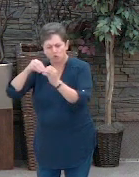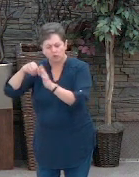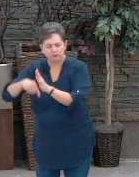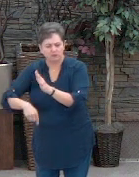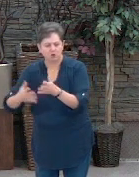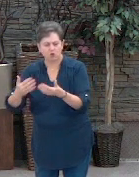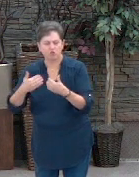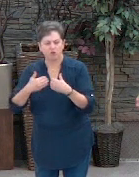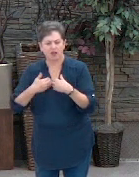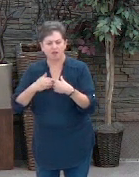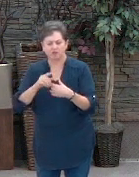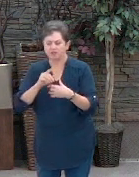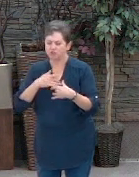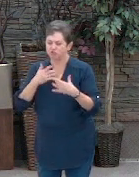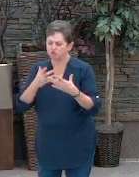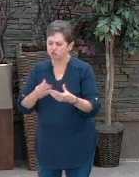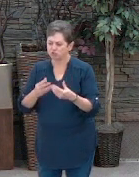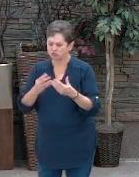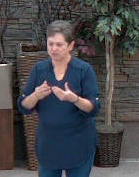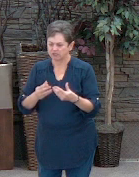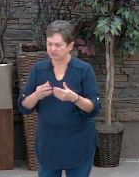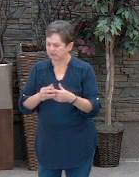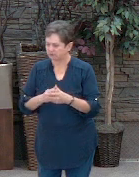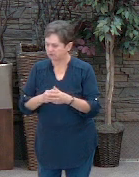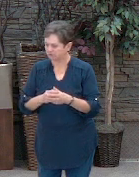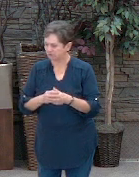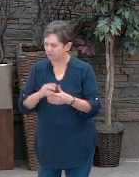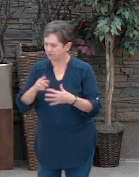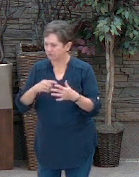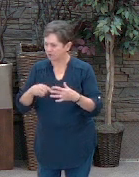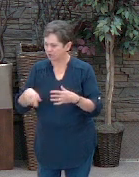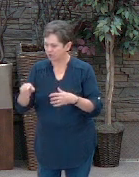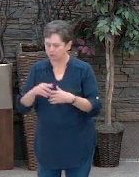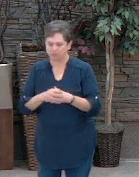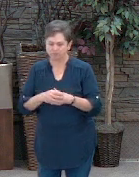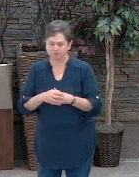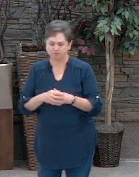this gentleness among you.